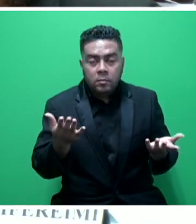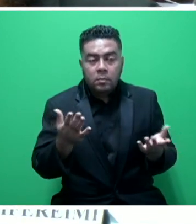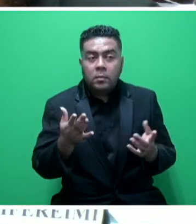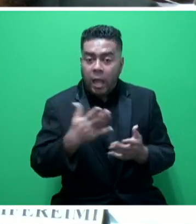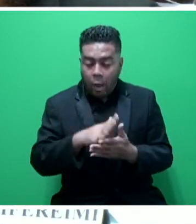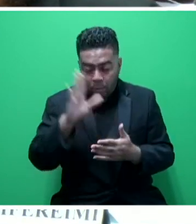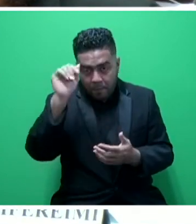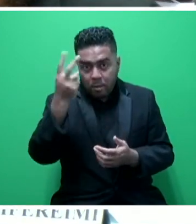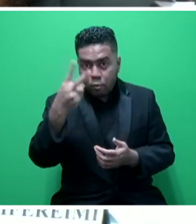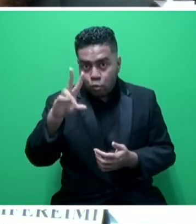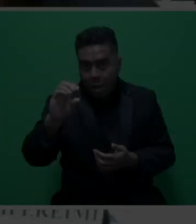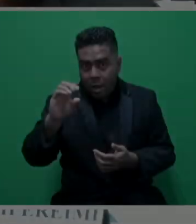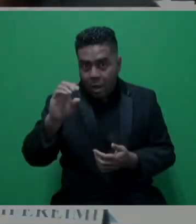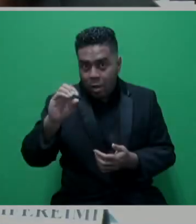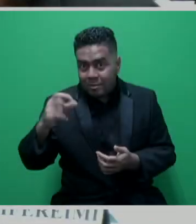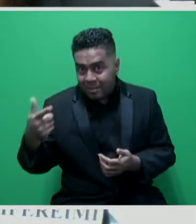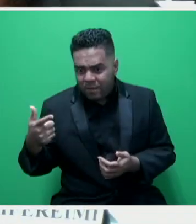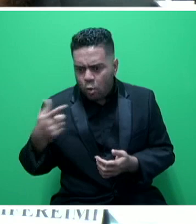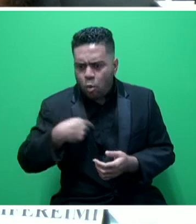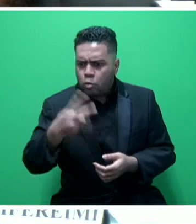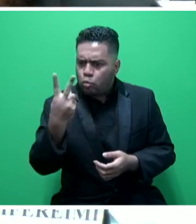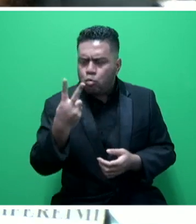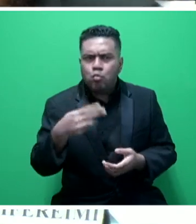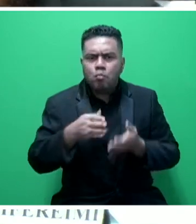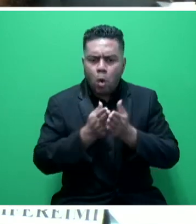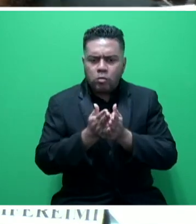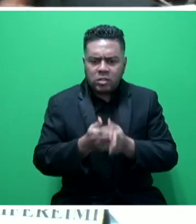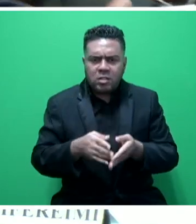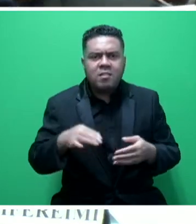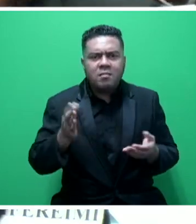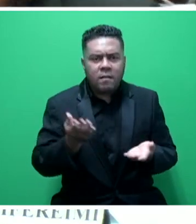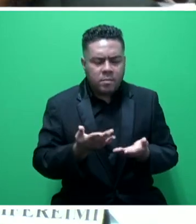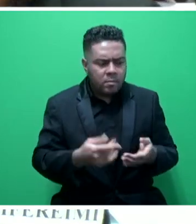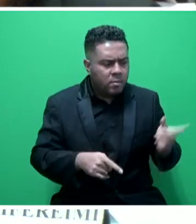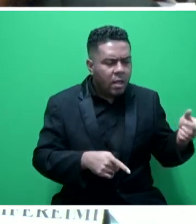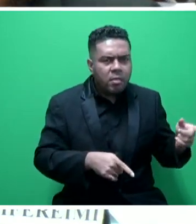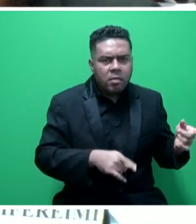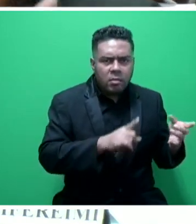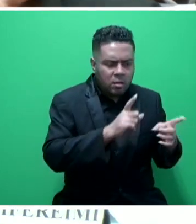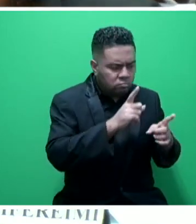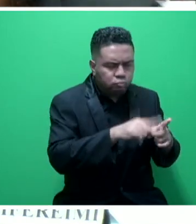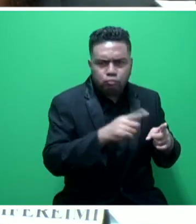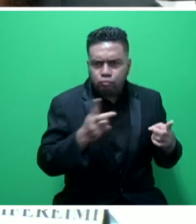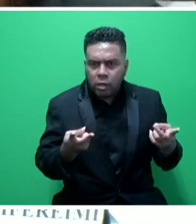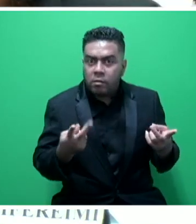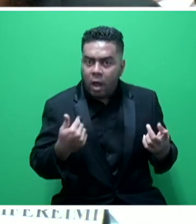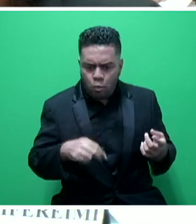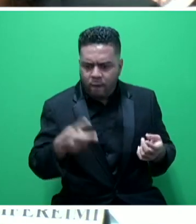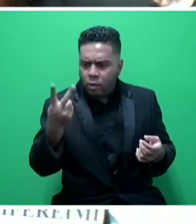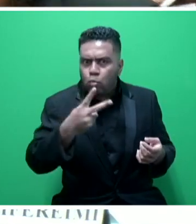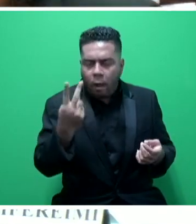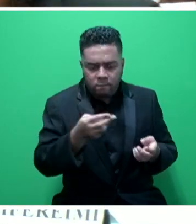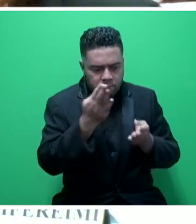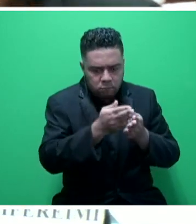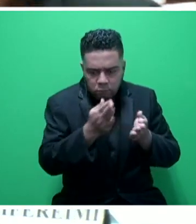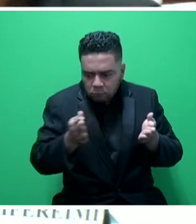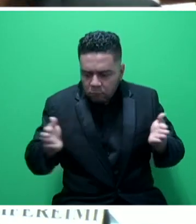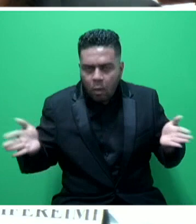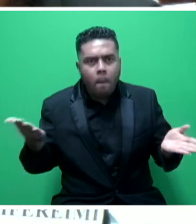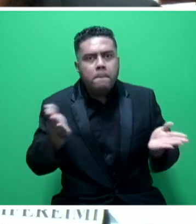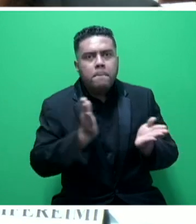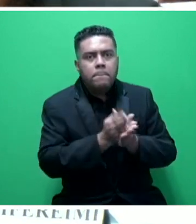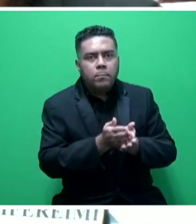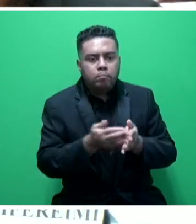in 2007, there were only 2 boats in government, the Tandau Soko and the Batulao. Now we have about 12 boats at